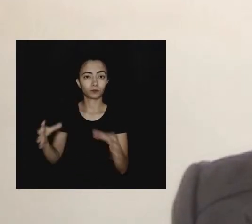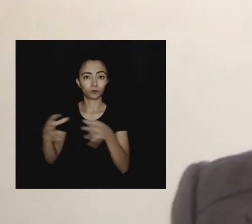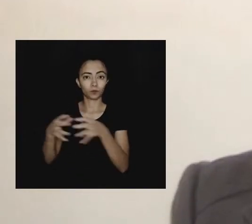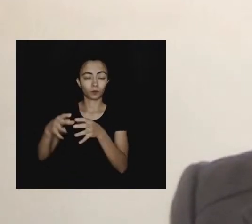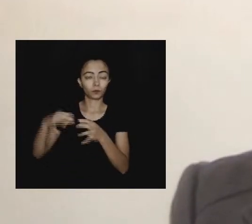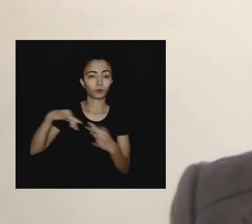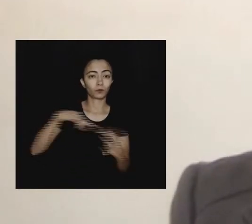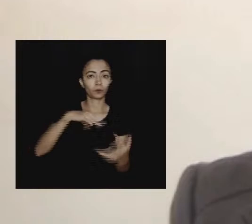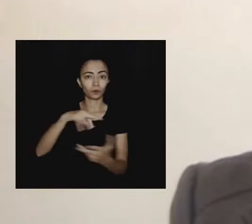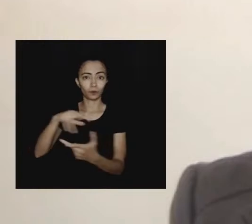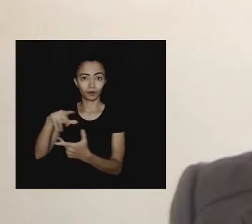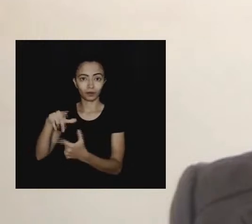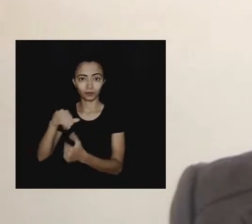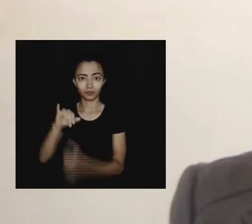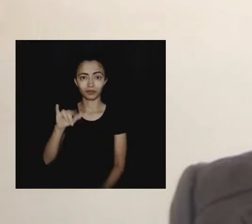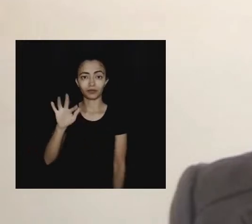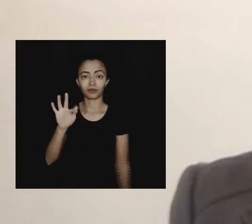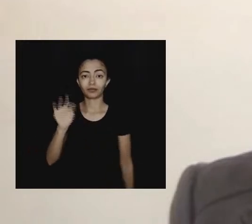our global